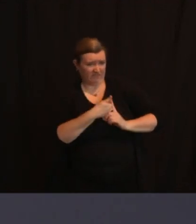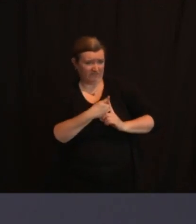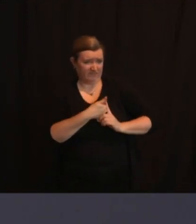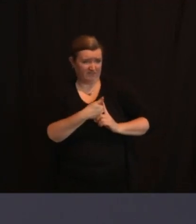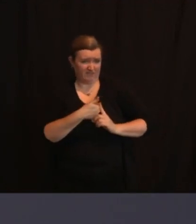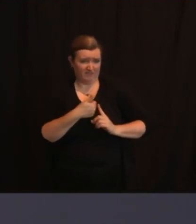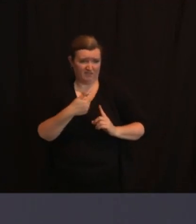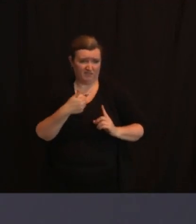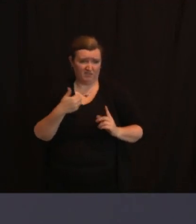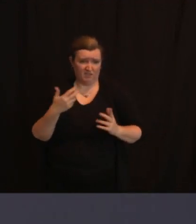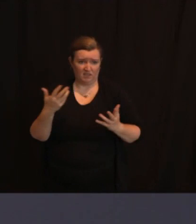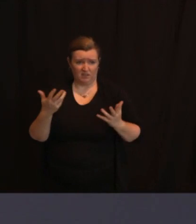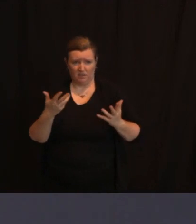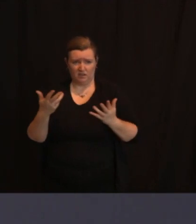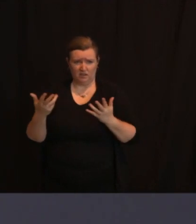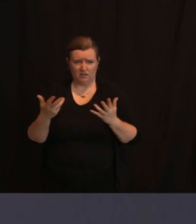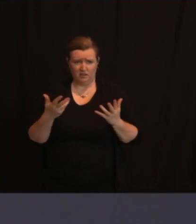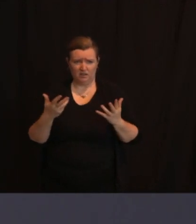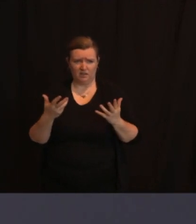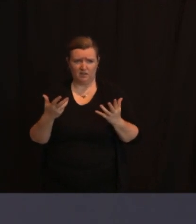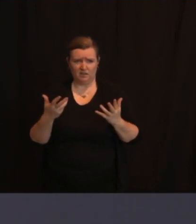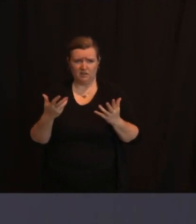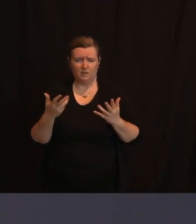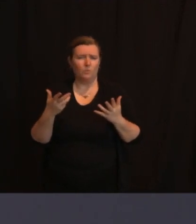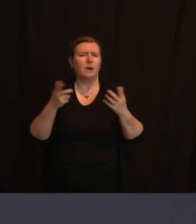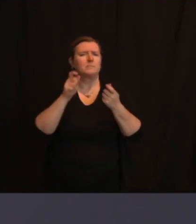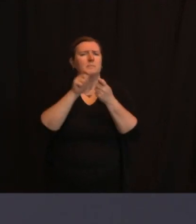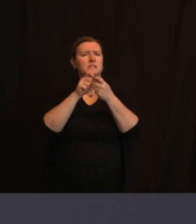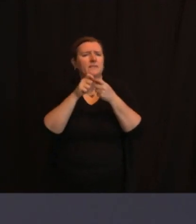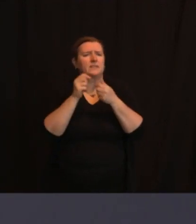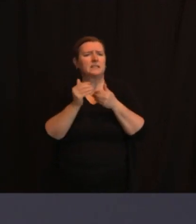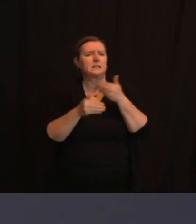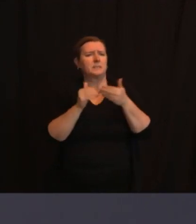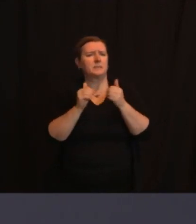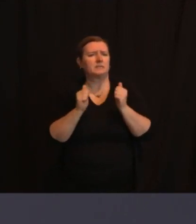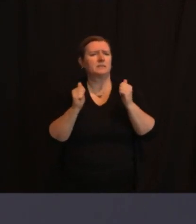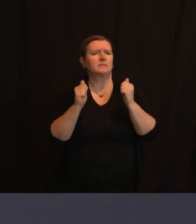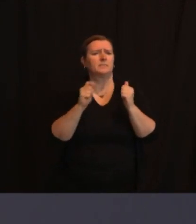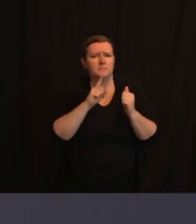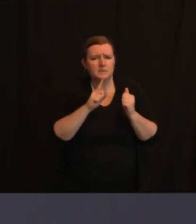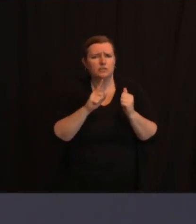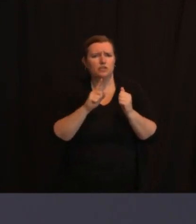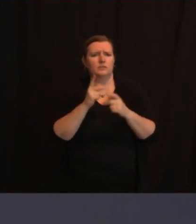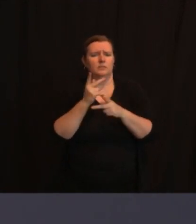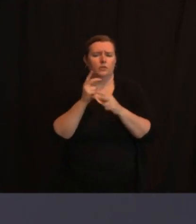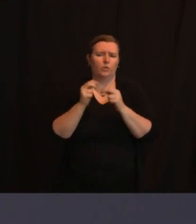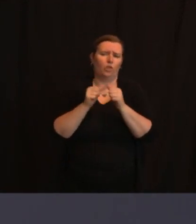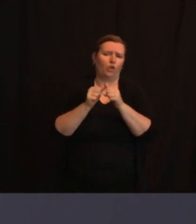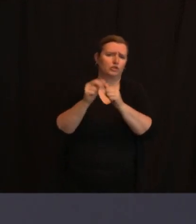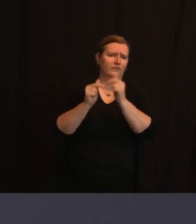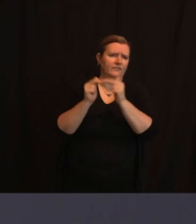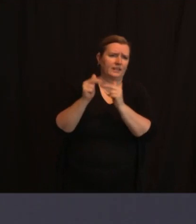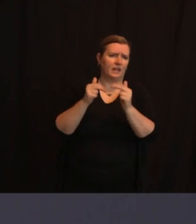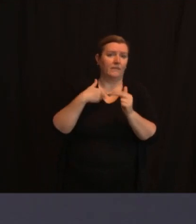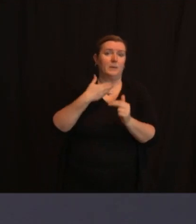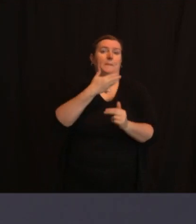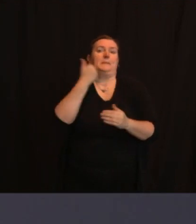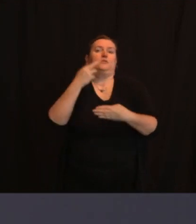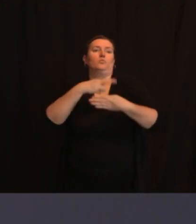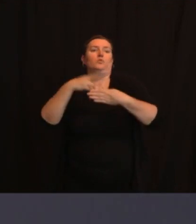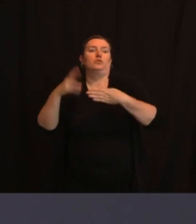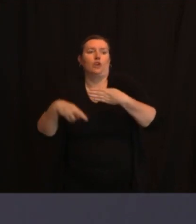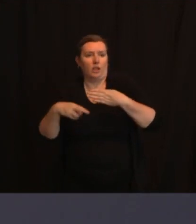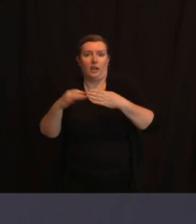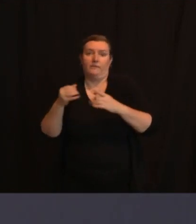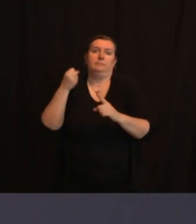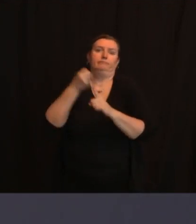there are what specific steps do you think need to be taken so that LTCs aren't seeing these outcomes moving forward? I'll